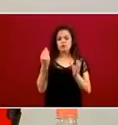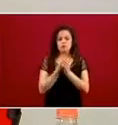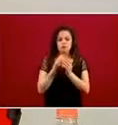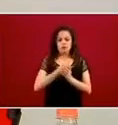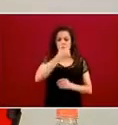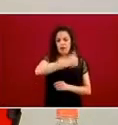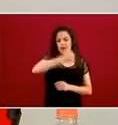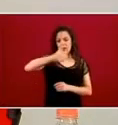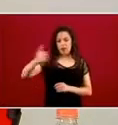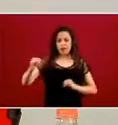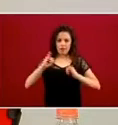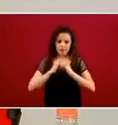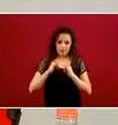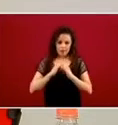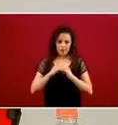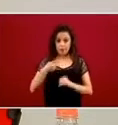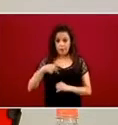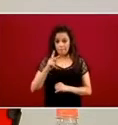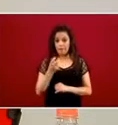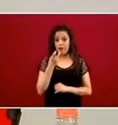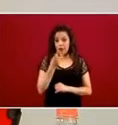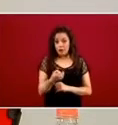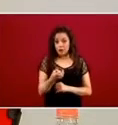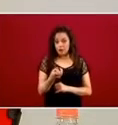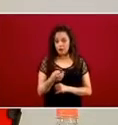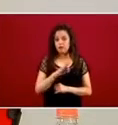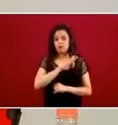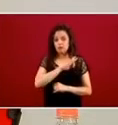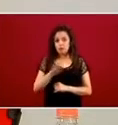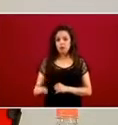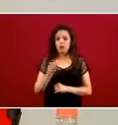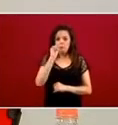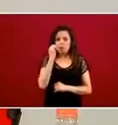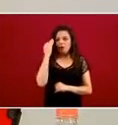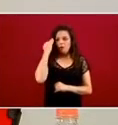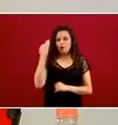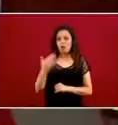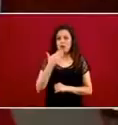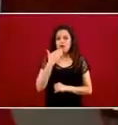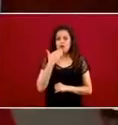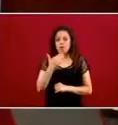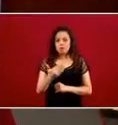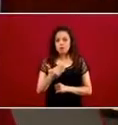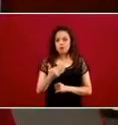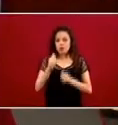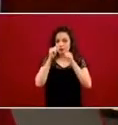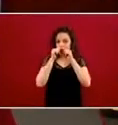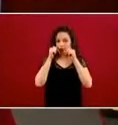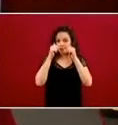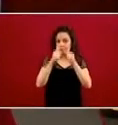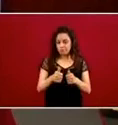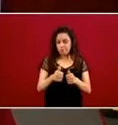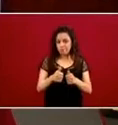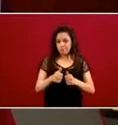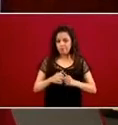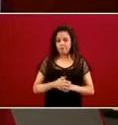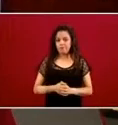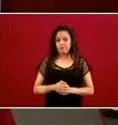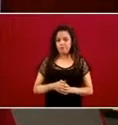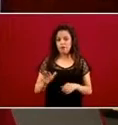a joint effort, and it will be very helpful so that we